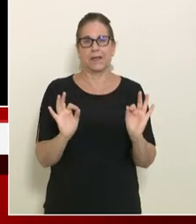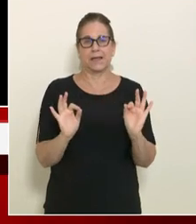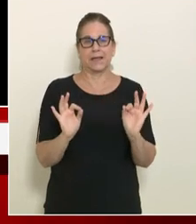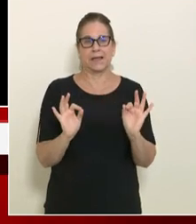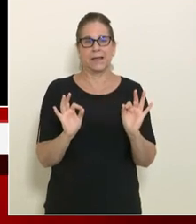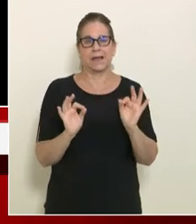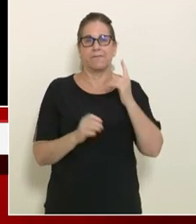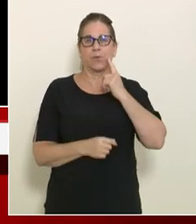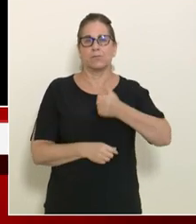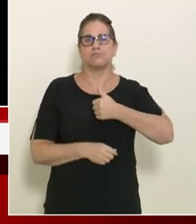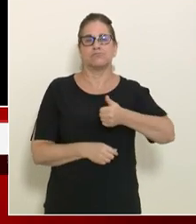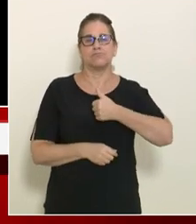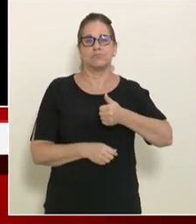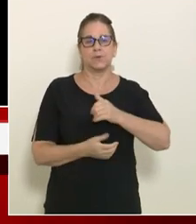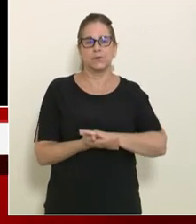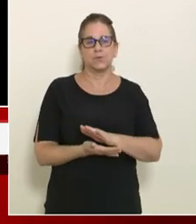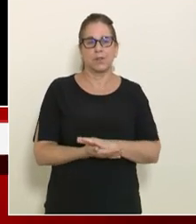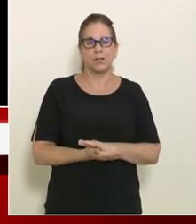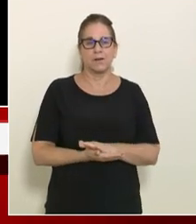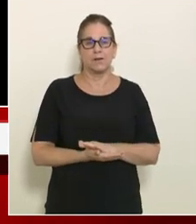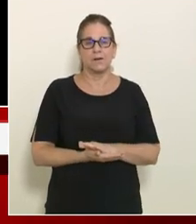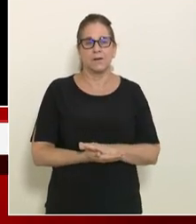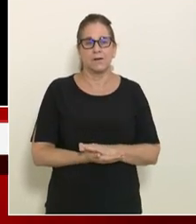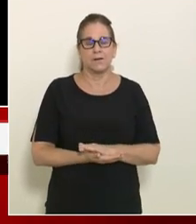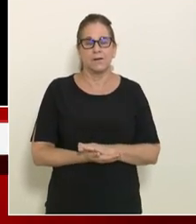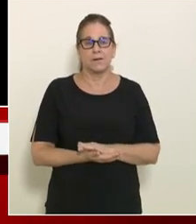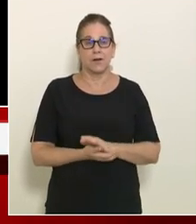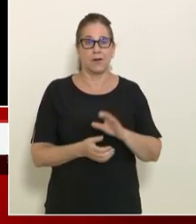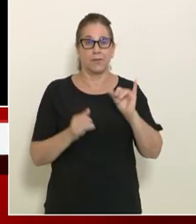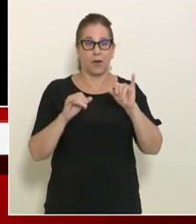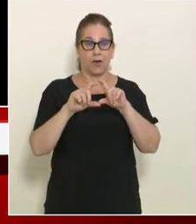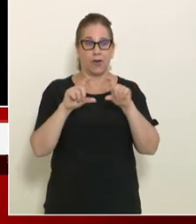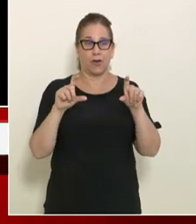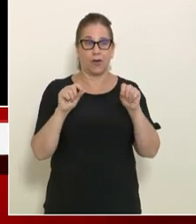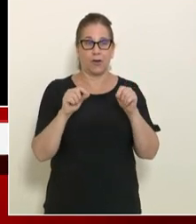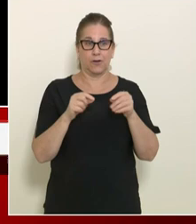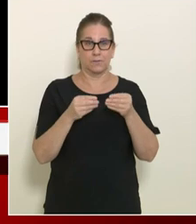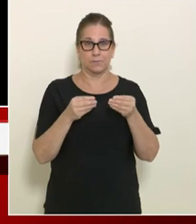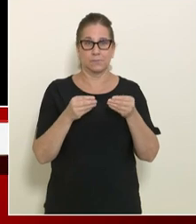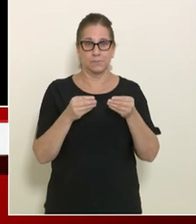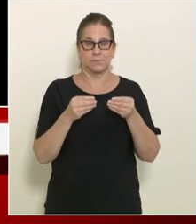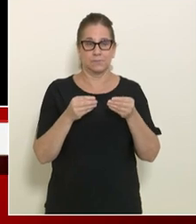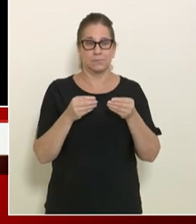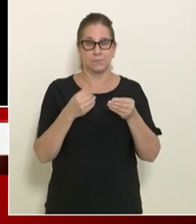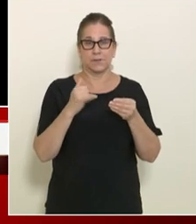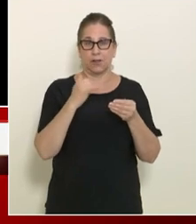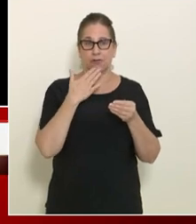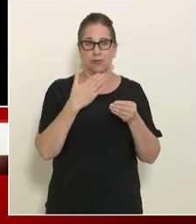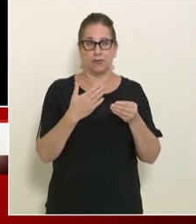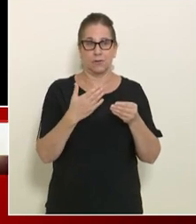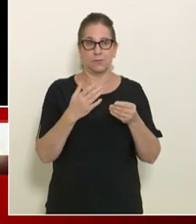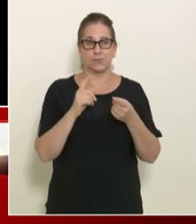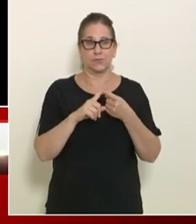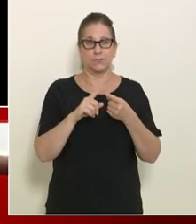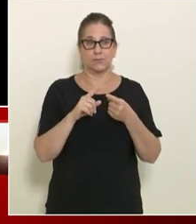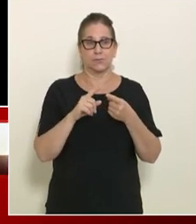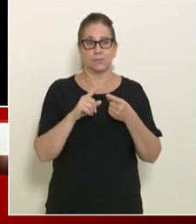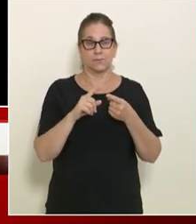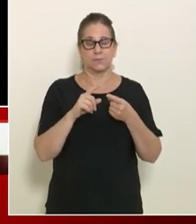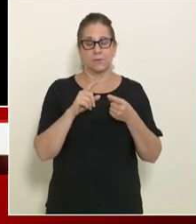cards are valid through the end of September, so students can continue to use last year's Kids Ride Free card for things